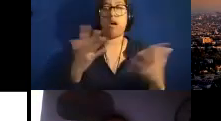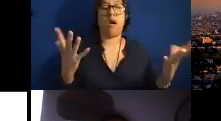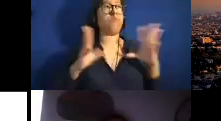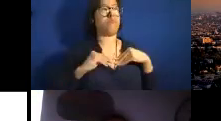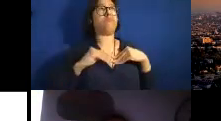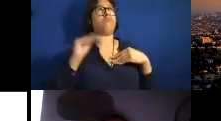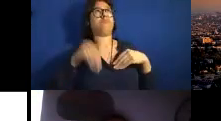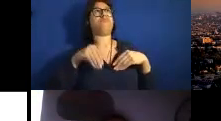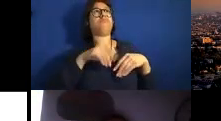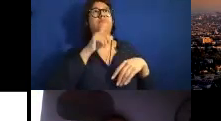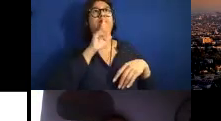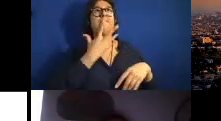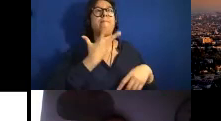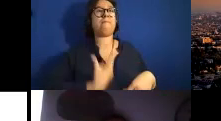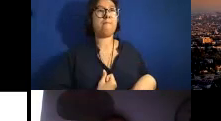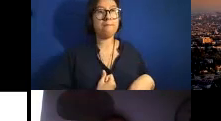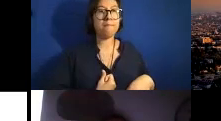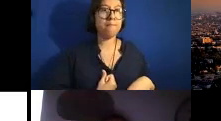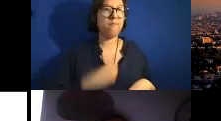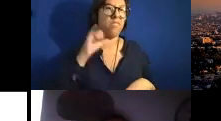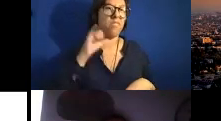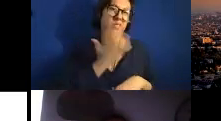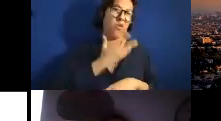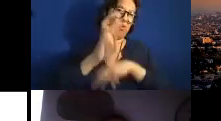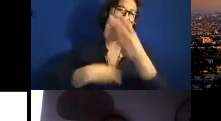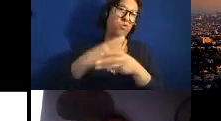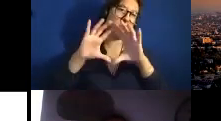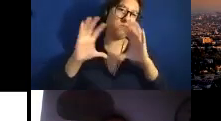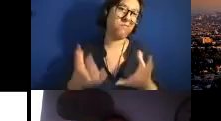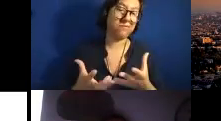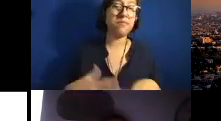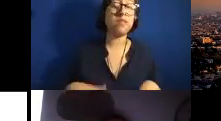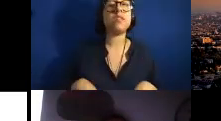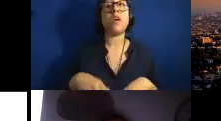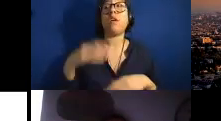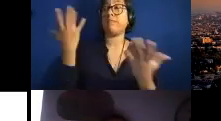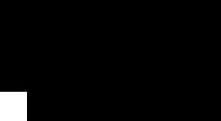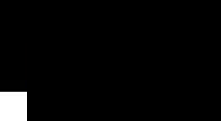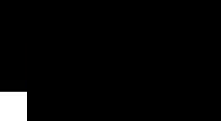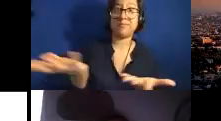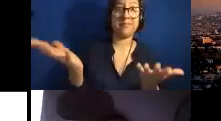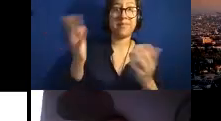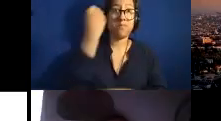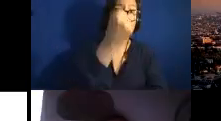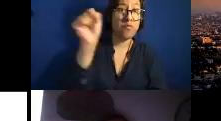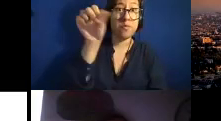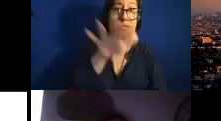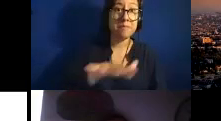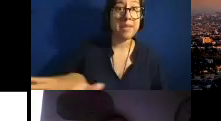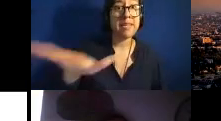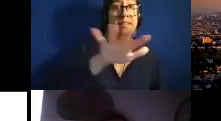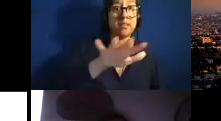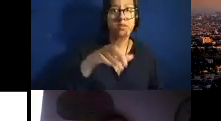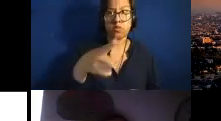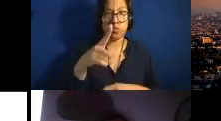hold, and that it's just part of the world that we live in. And so we always say in movement spaces, right, that those that are closest to the